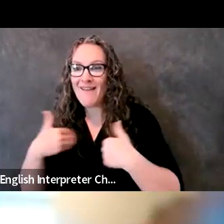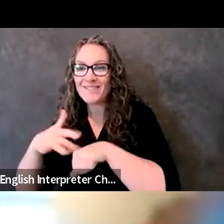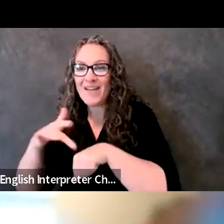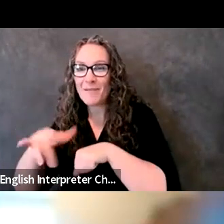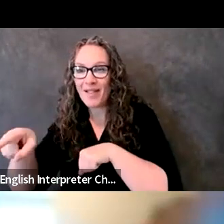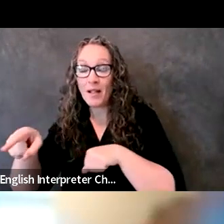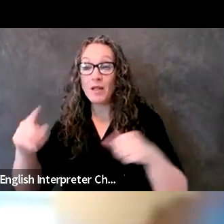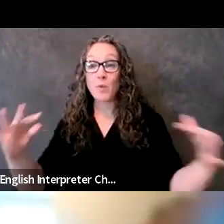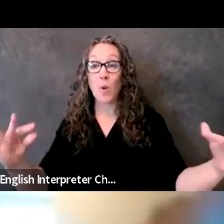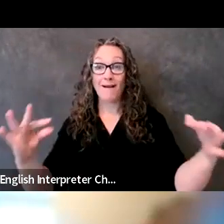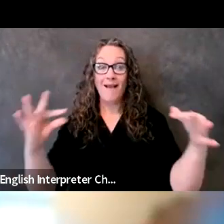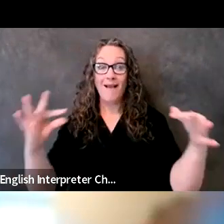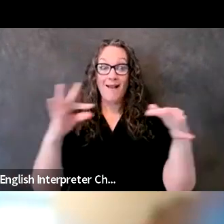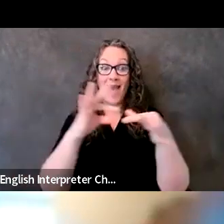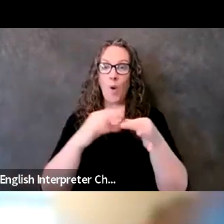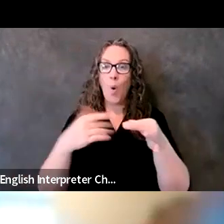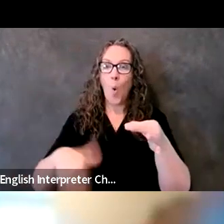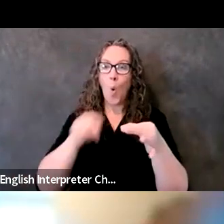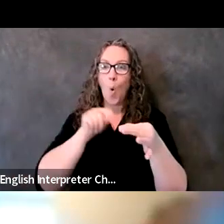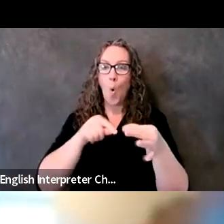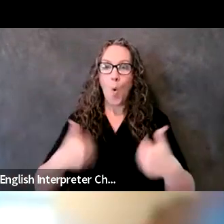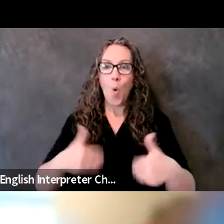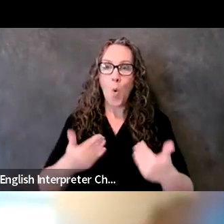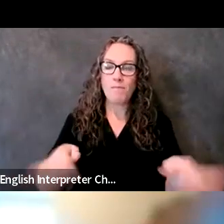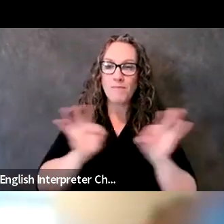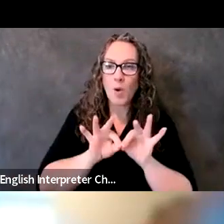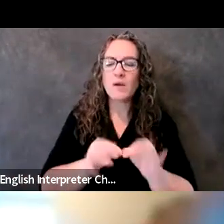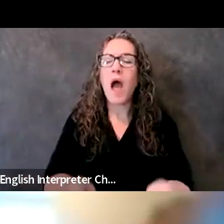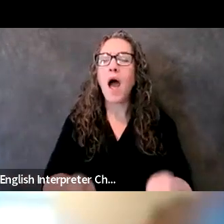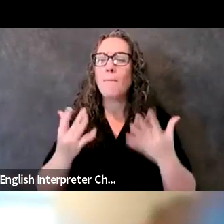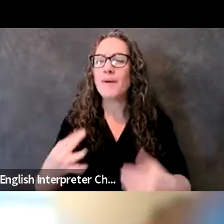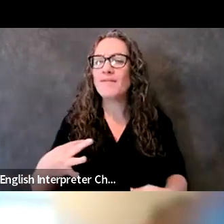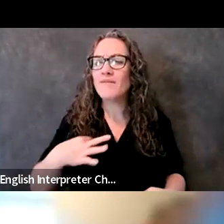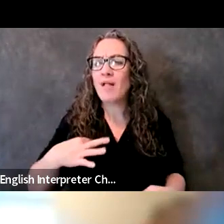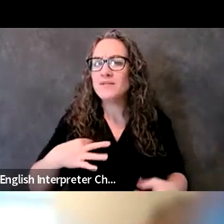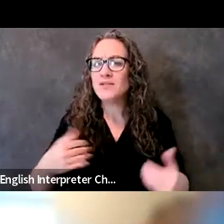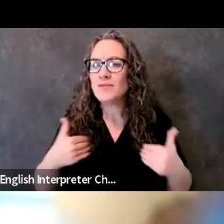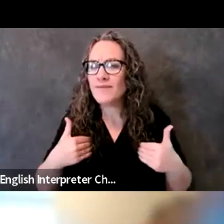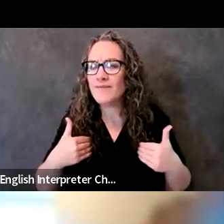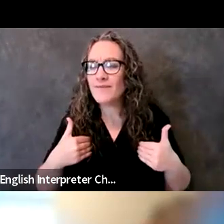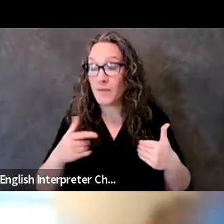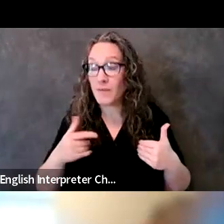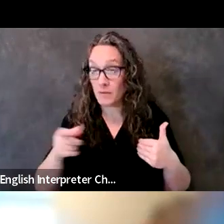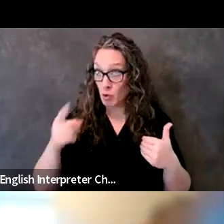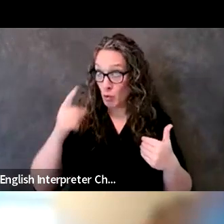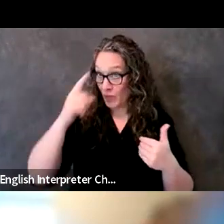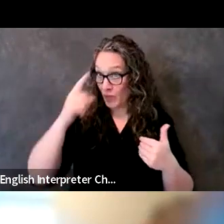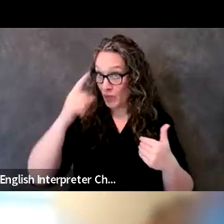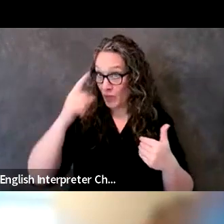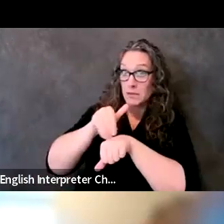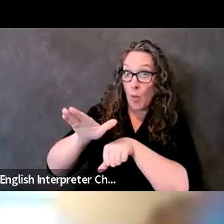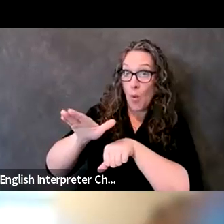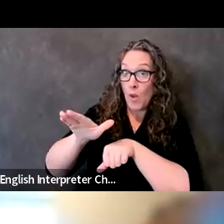is so important. It's how many volunteers do you have that you think you can deploy, as well as